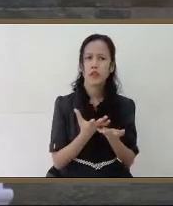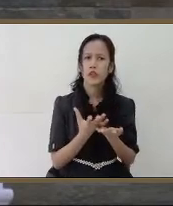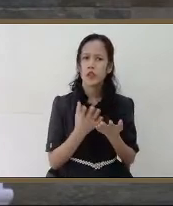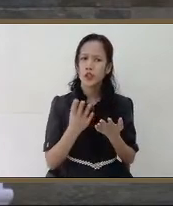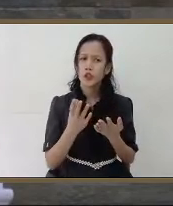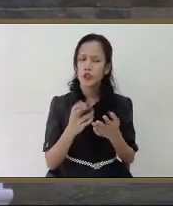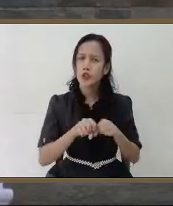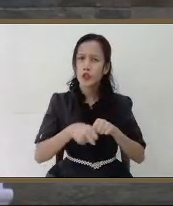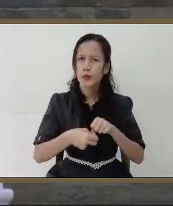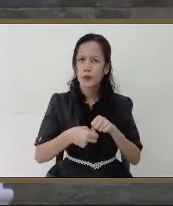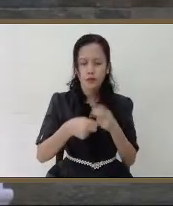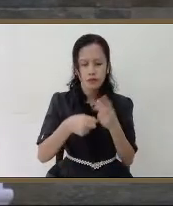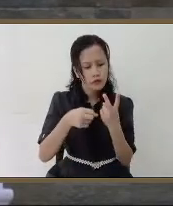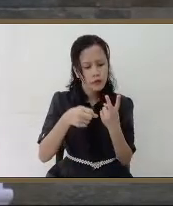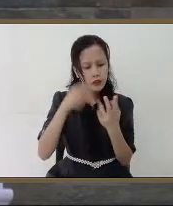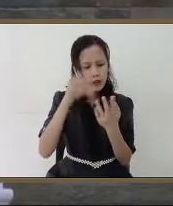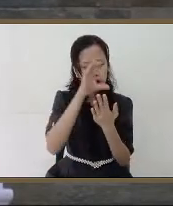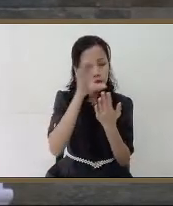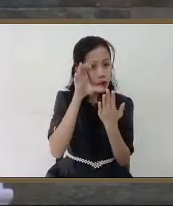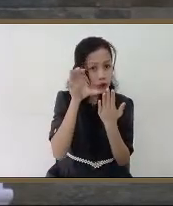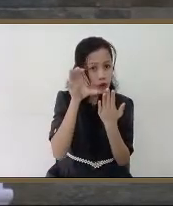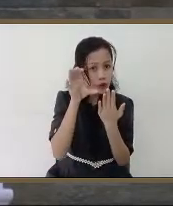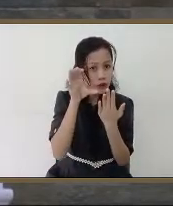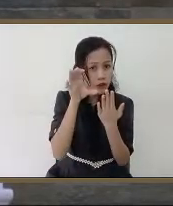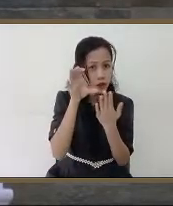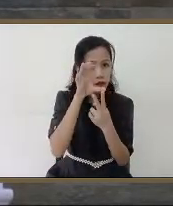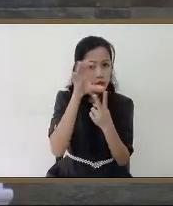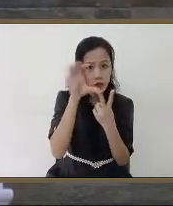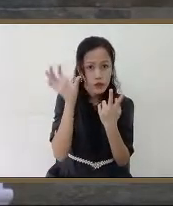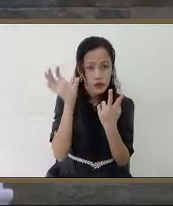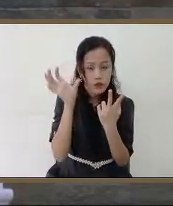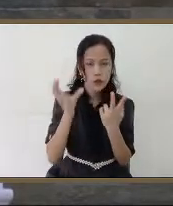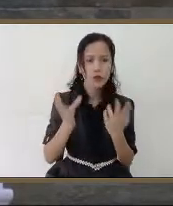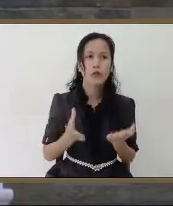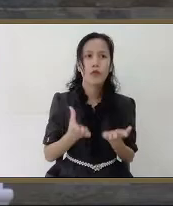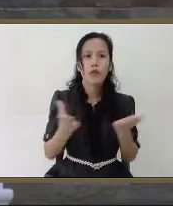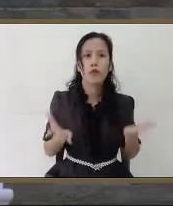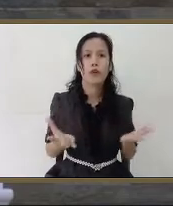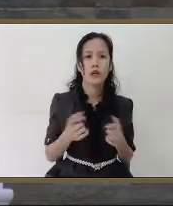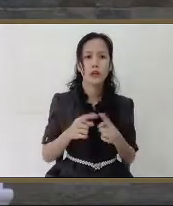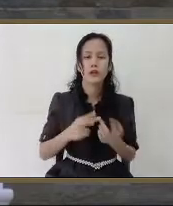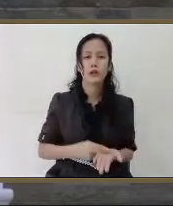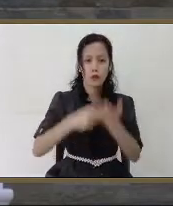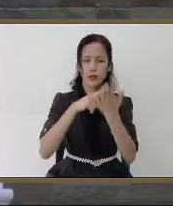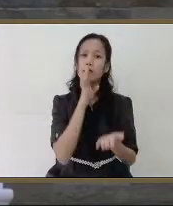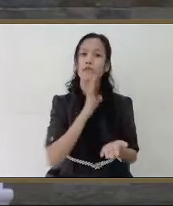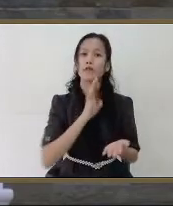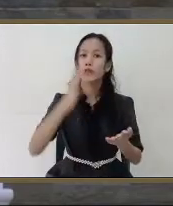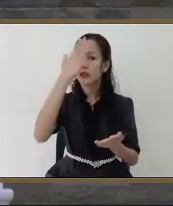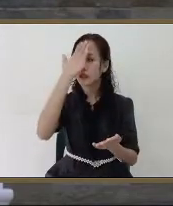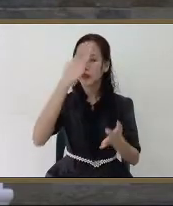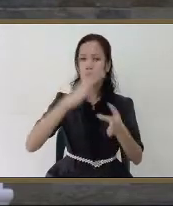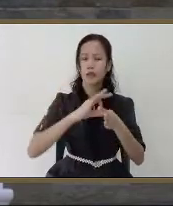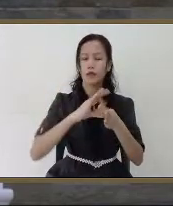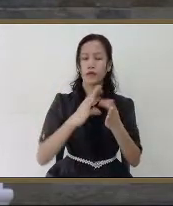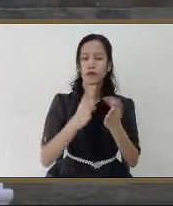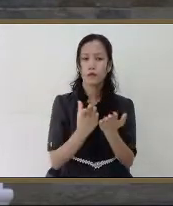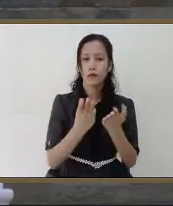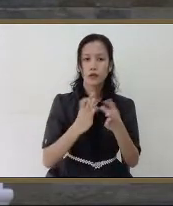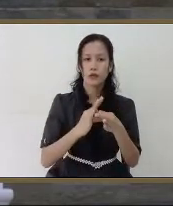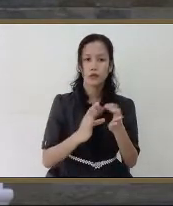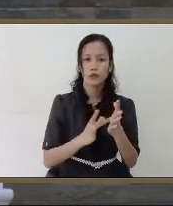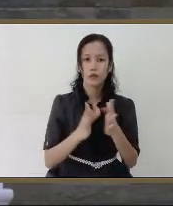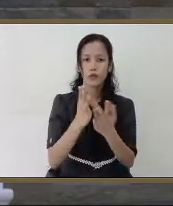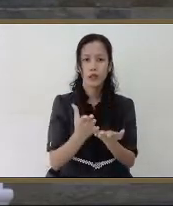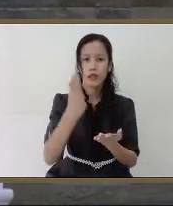talaga yung pwede po ninyong makita that will really be able to help you familiarize with the books of the Bible. Alright?